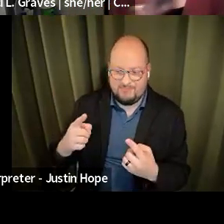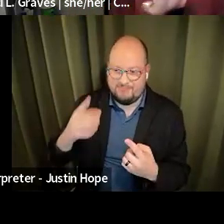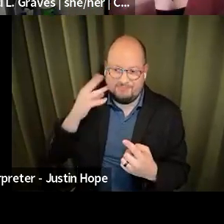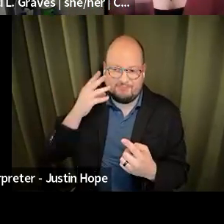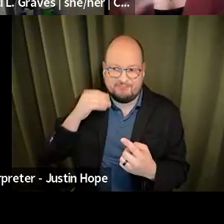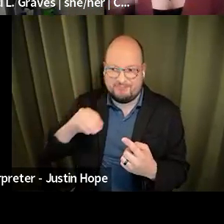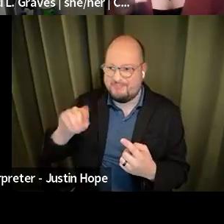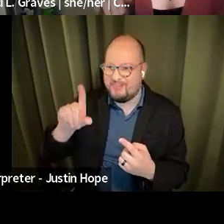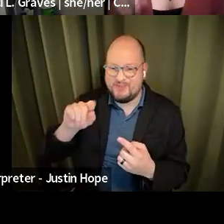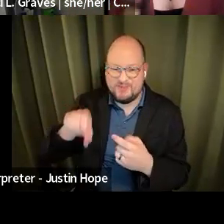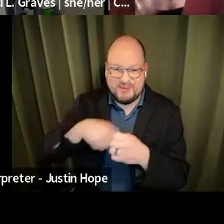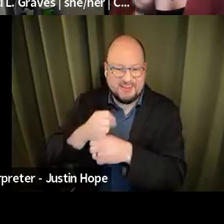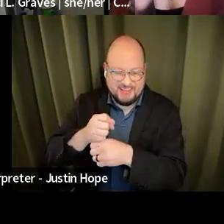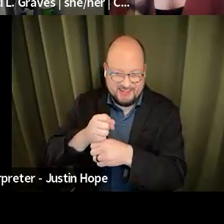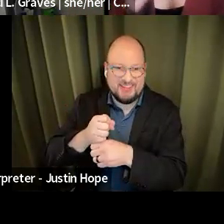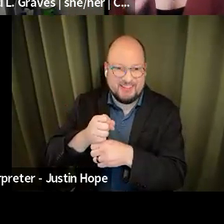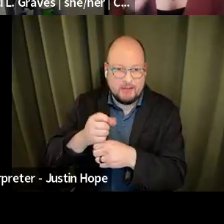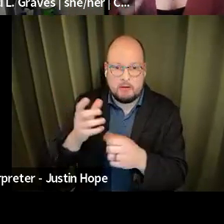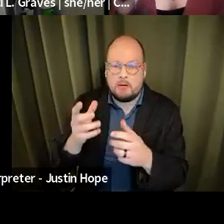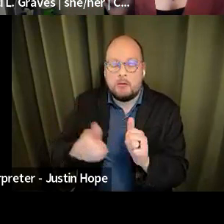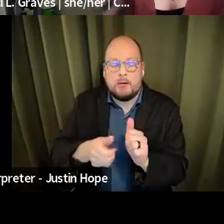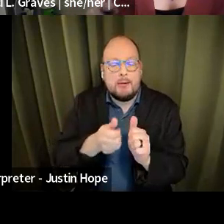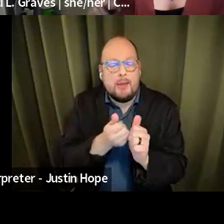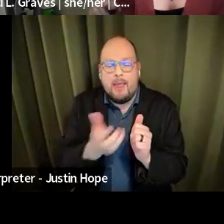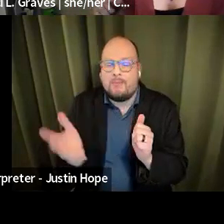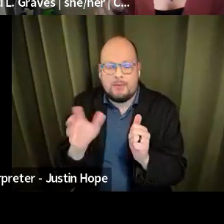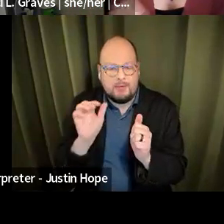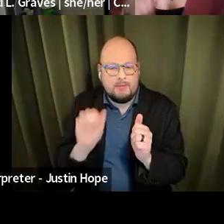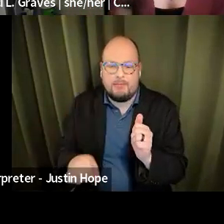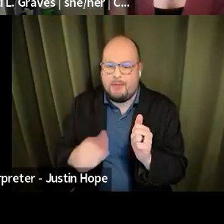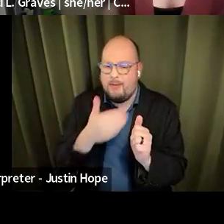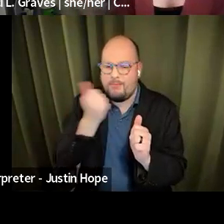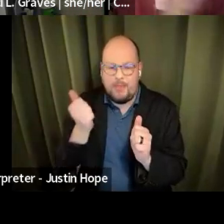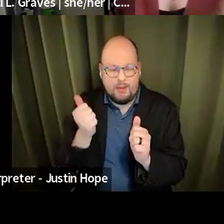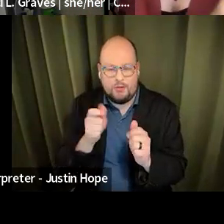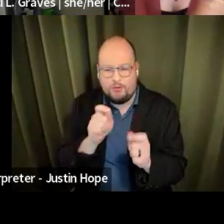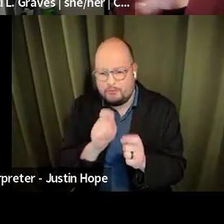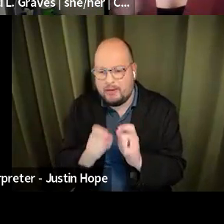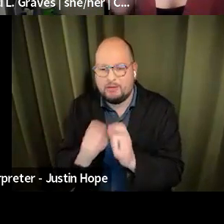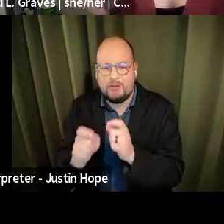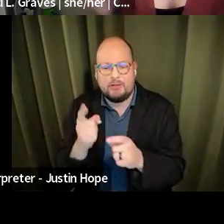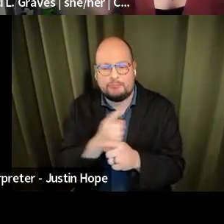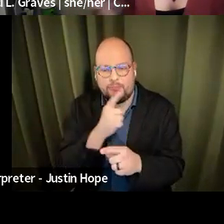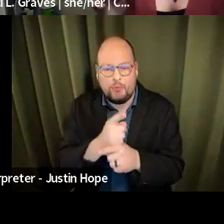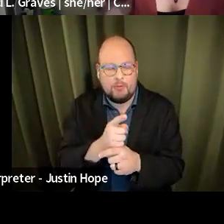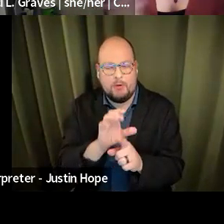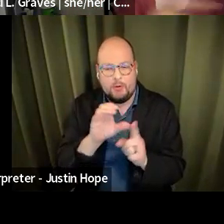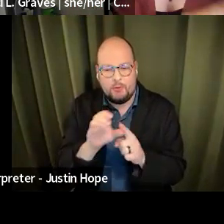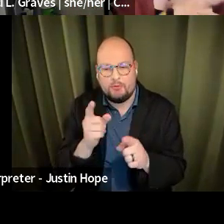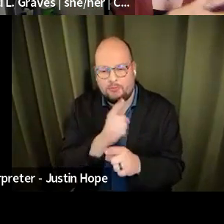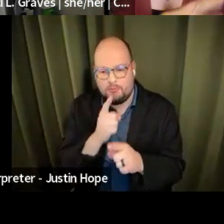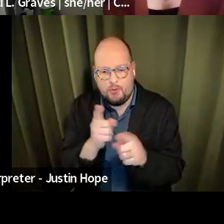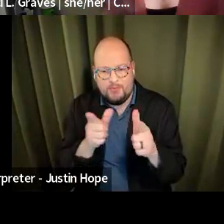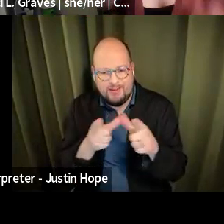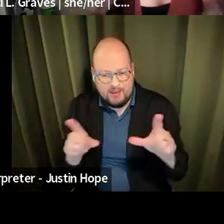everything in any organization can be made more culturally and linguistically appropriate. And when I used to do this